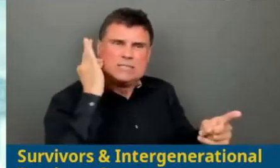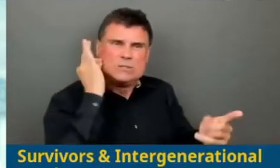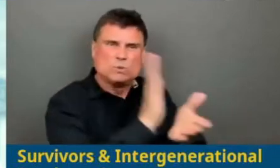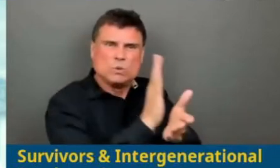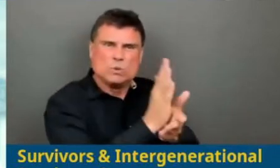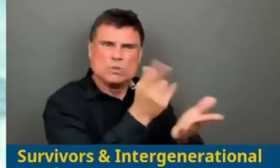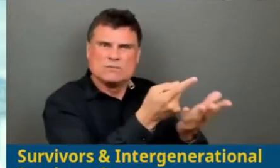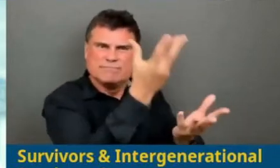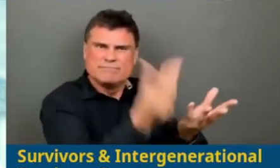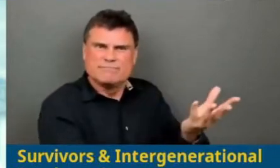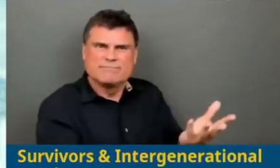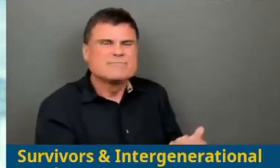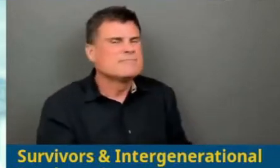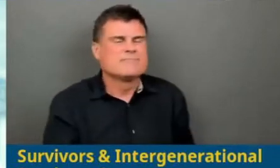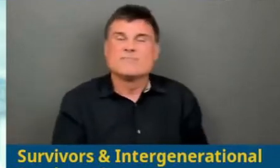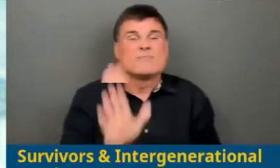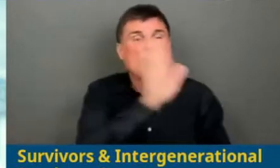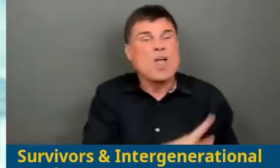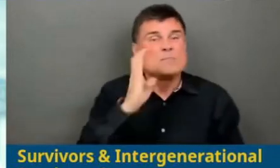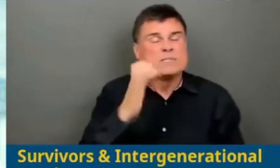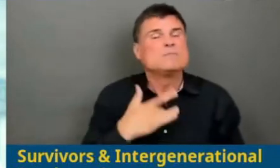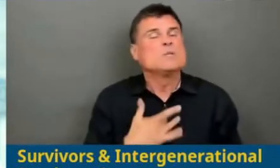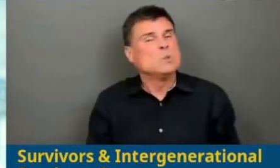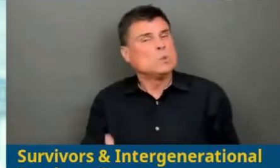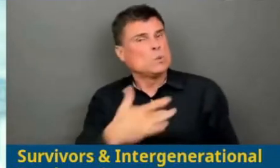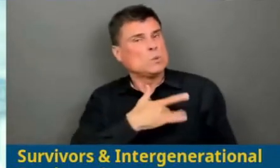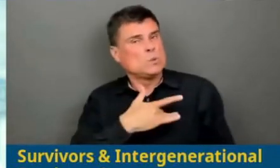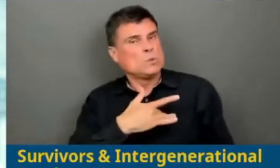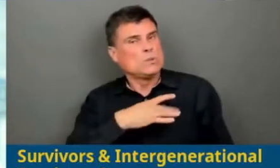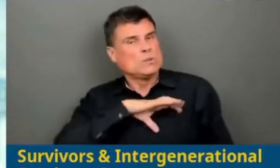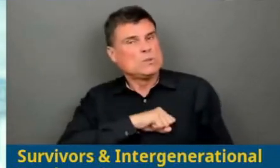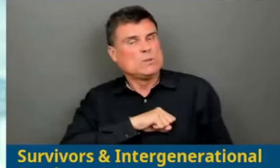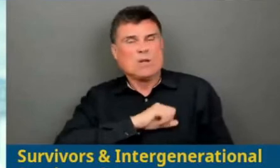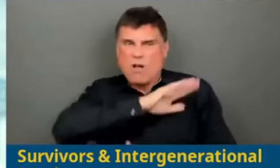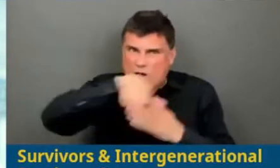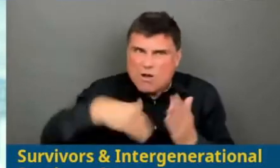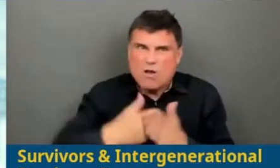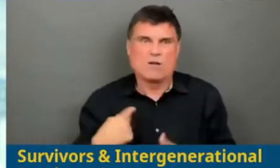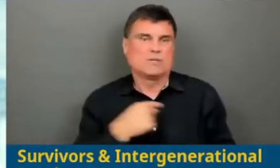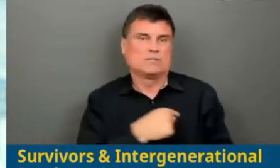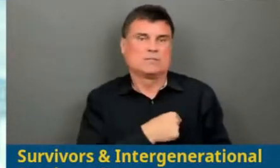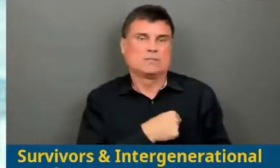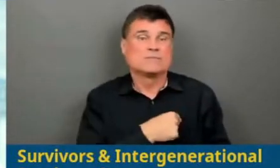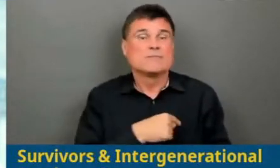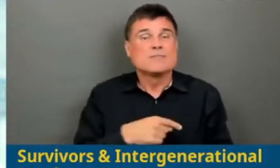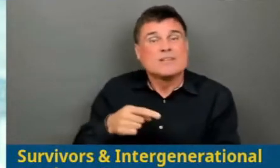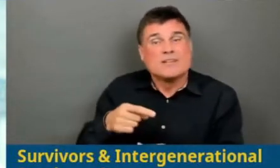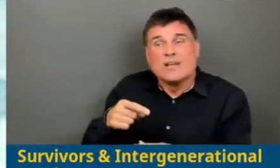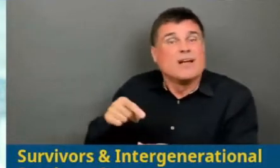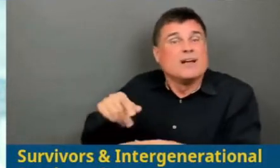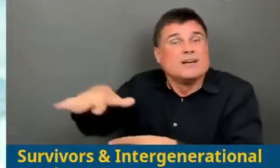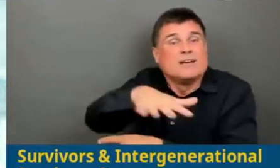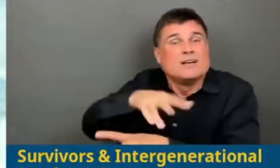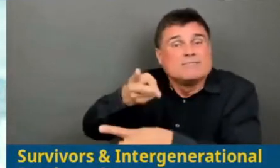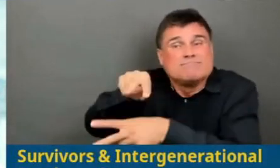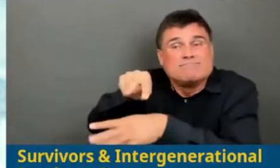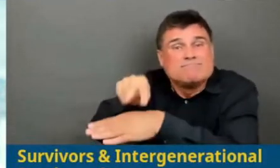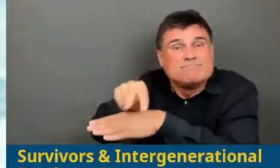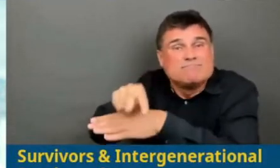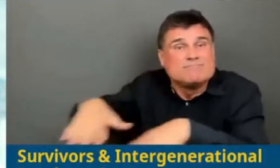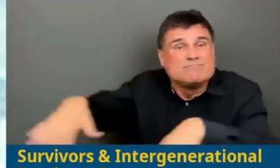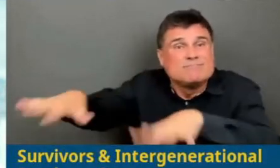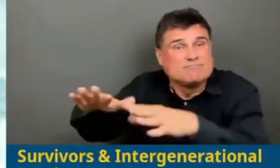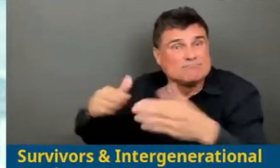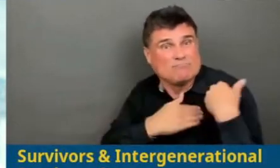British Columbians, and this burden should not be borne by the caretaker communities alone. We will continue to work closely with